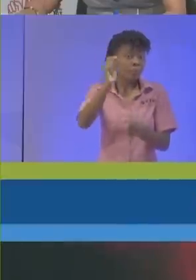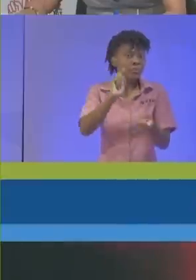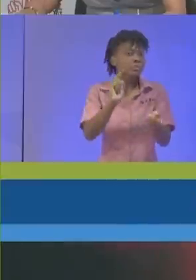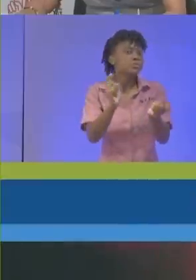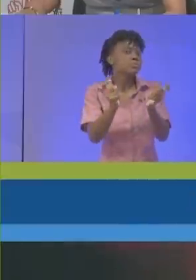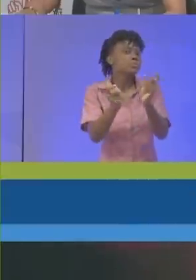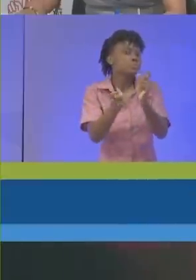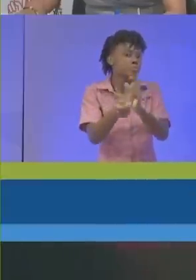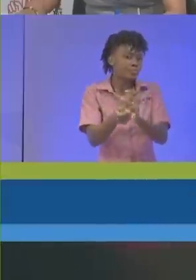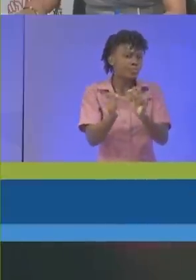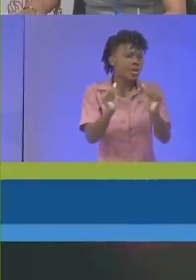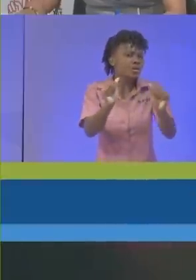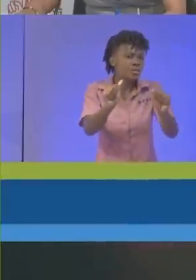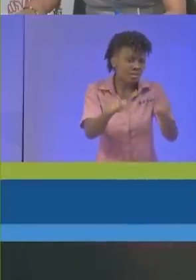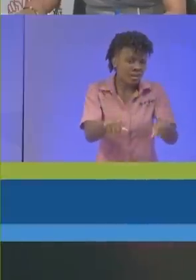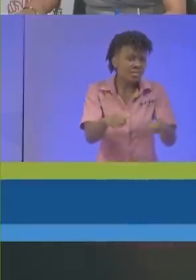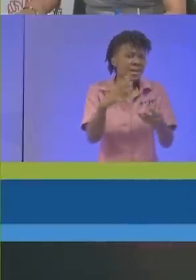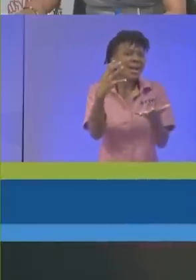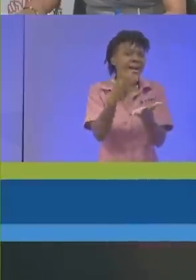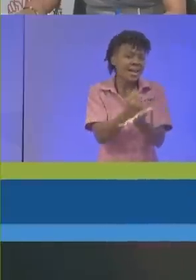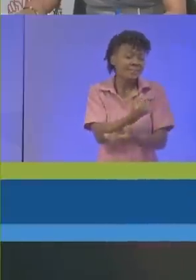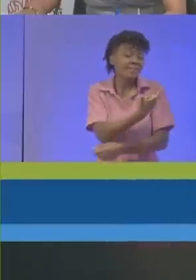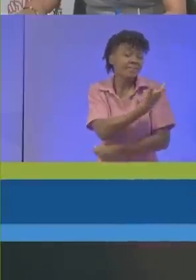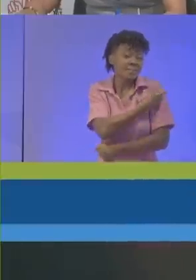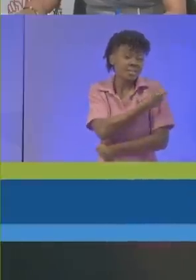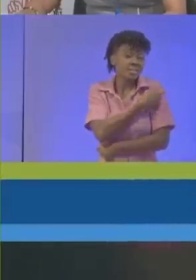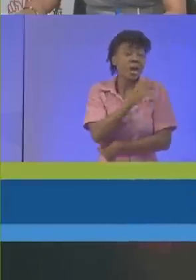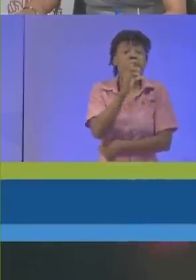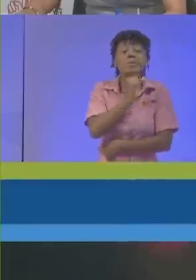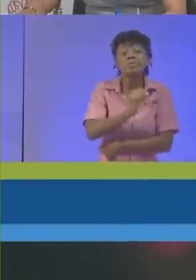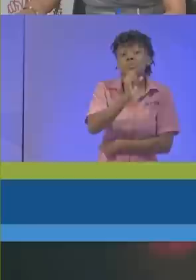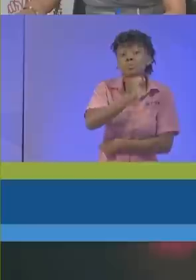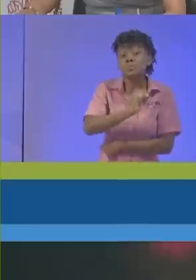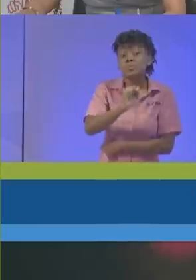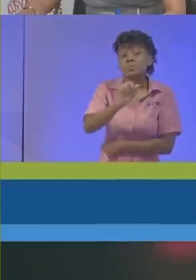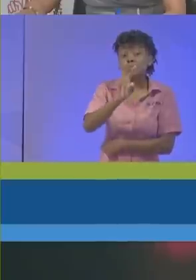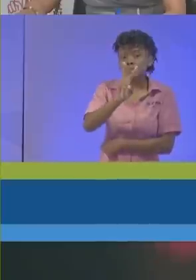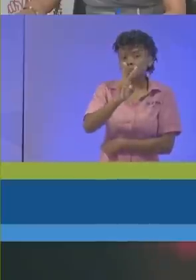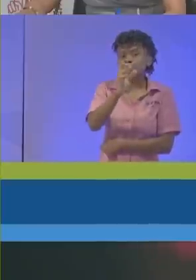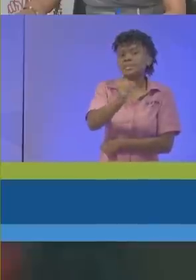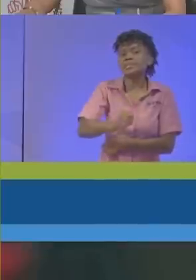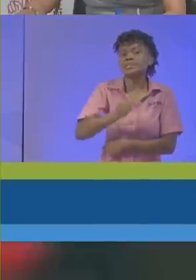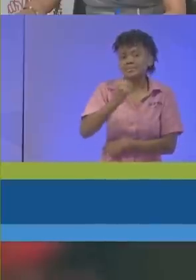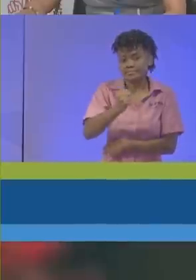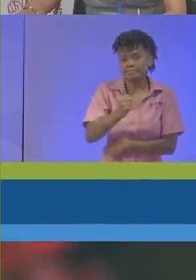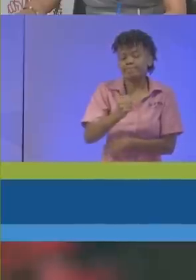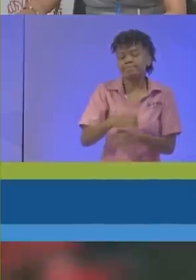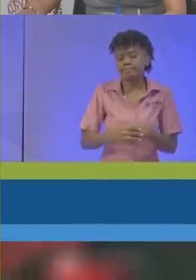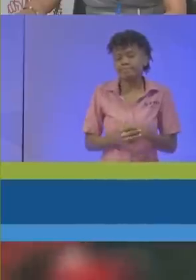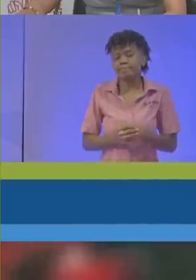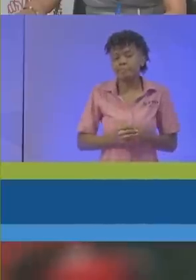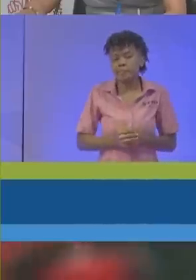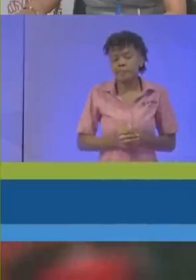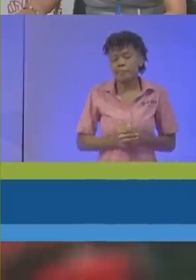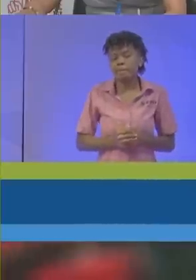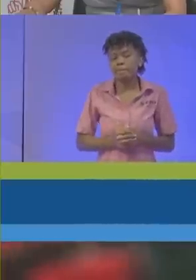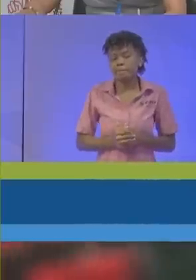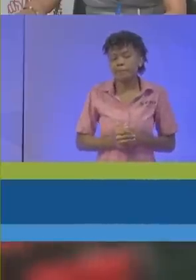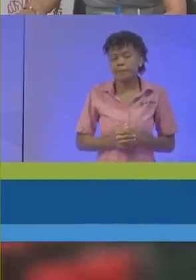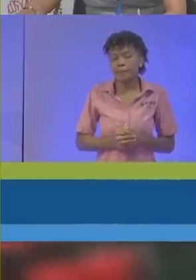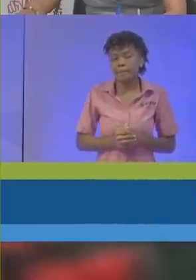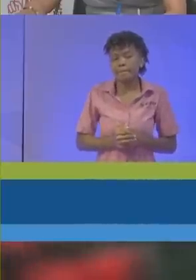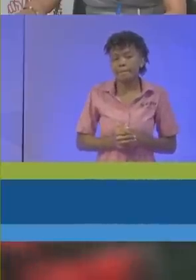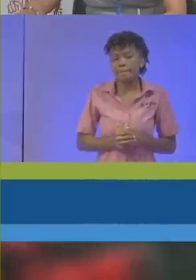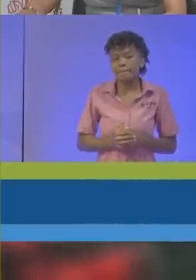age. At 4 to 5 years, the child is now required to have a second